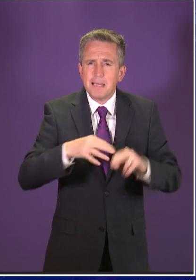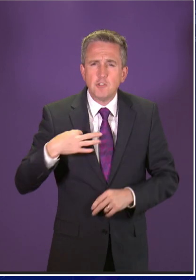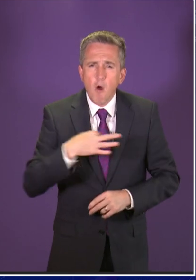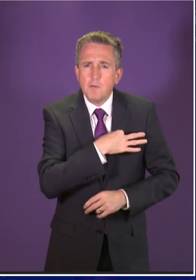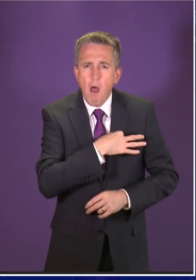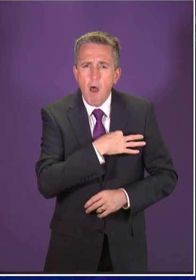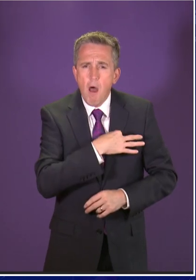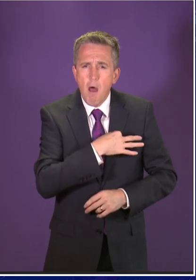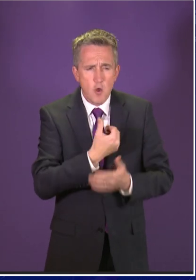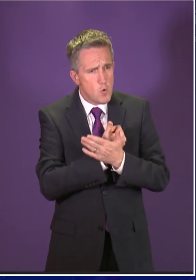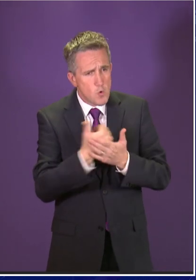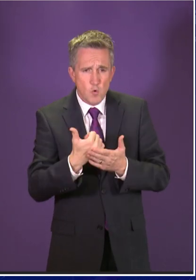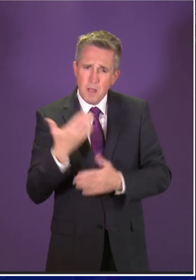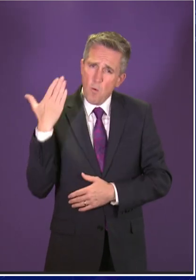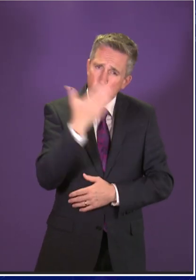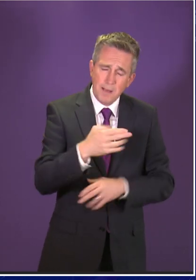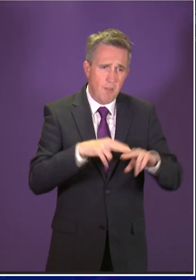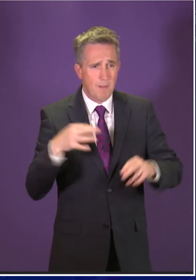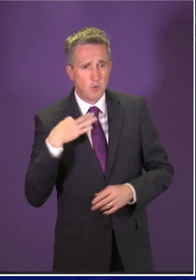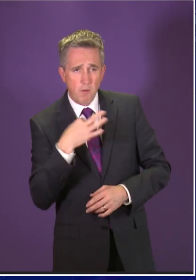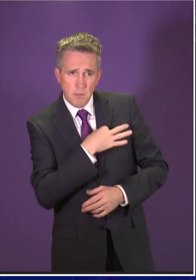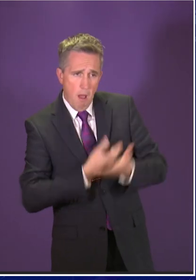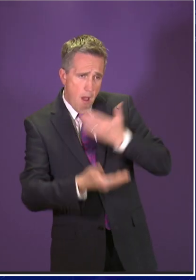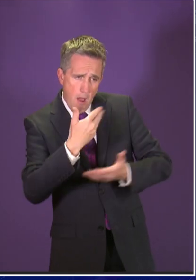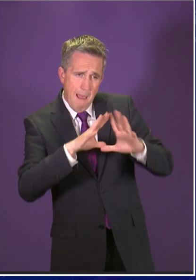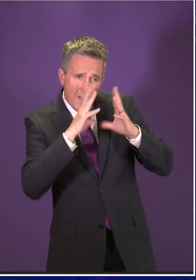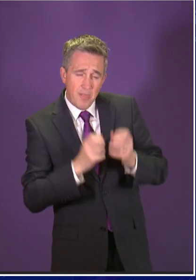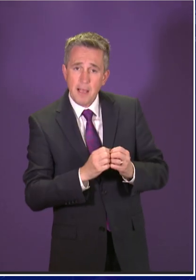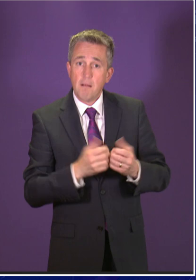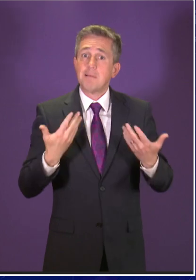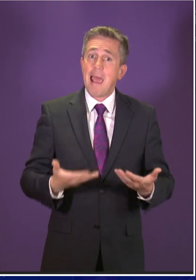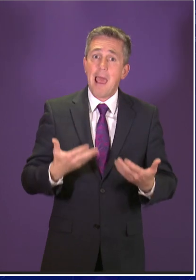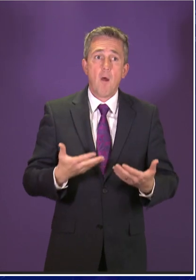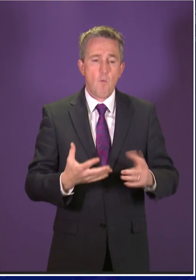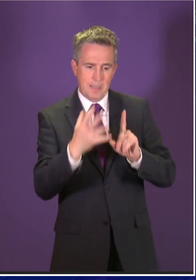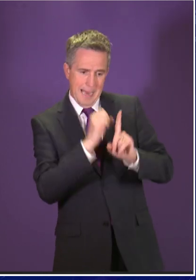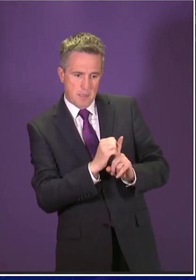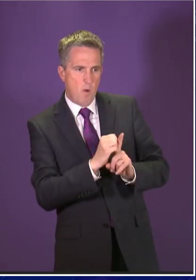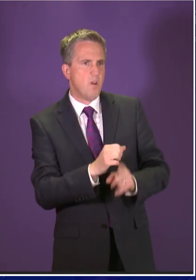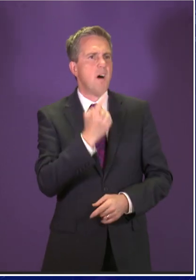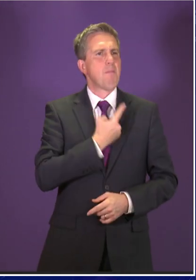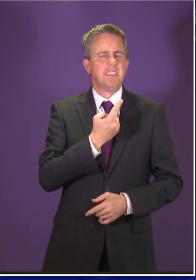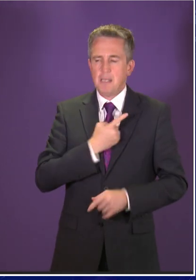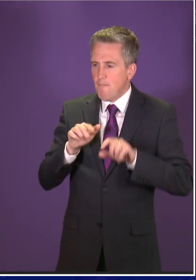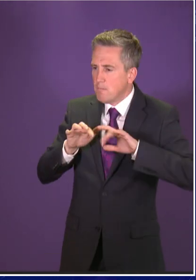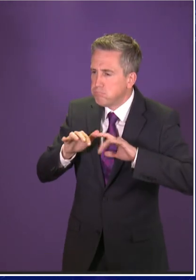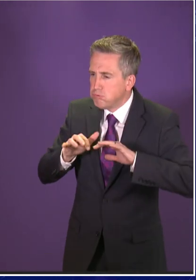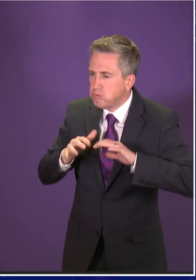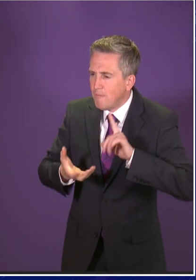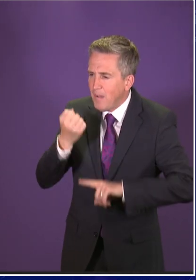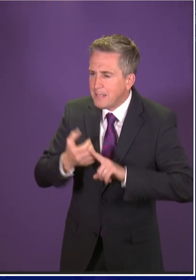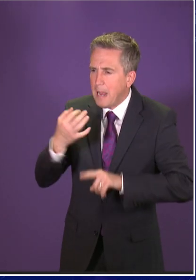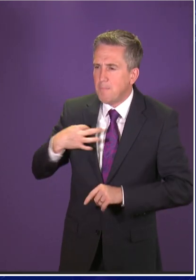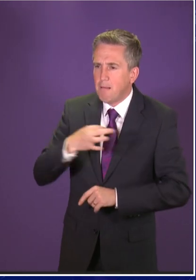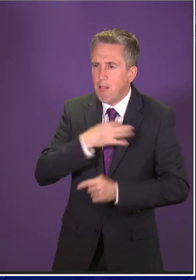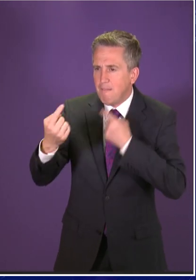for medical treatment. He used to be your last word in care. Today, the minute you're diagnosed with something, you're trying to find the answer on some sort of internet search engine. You're